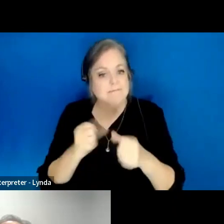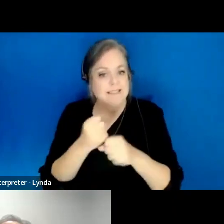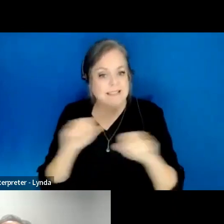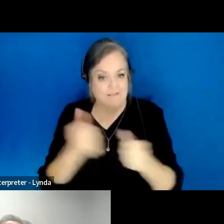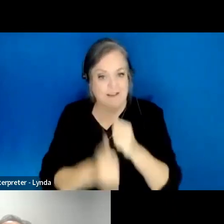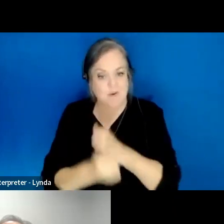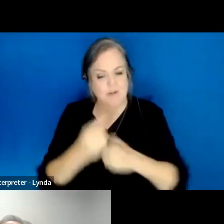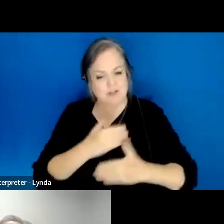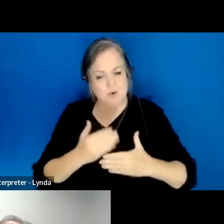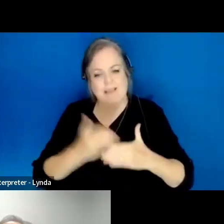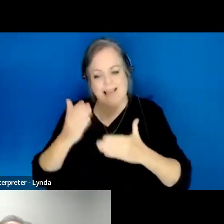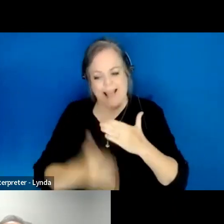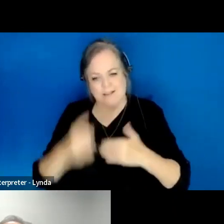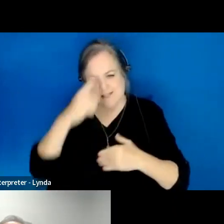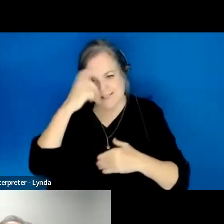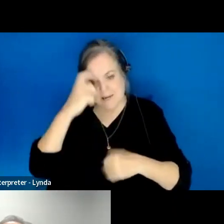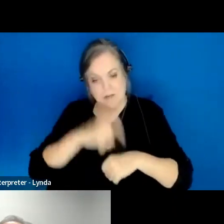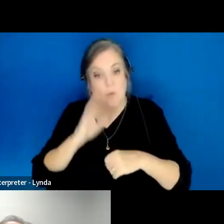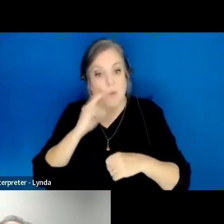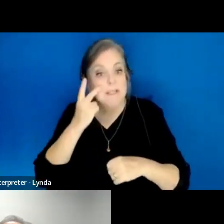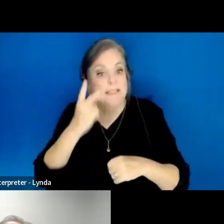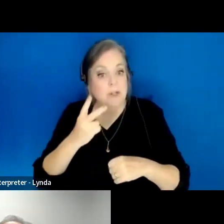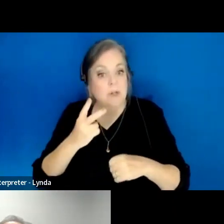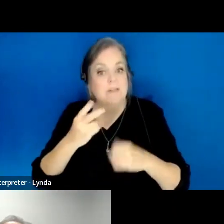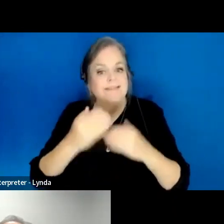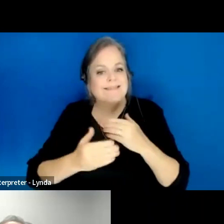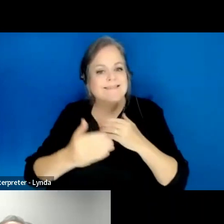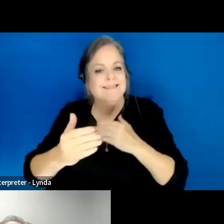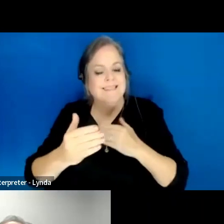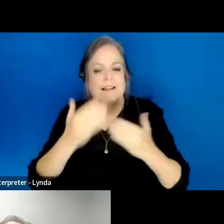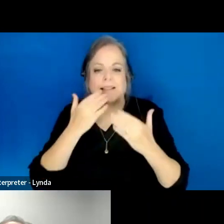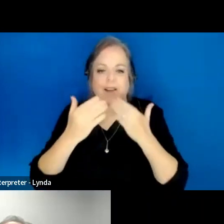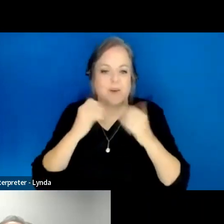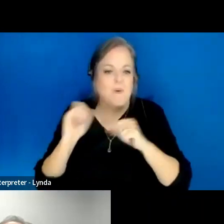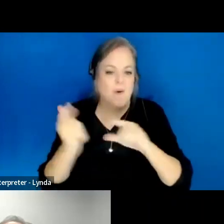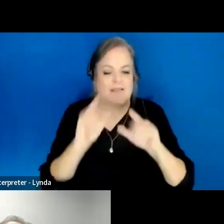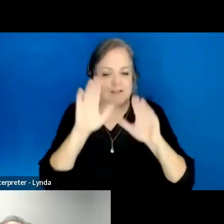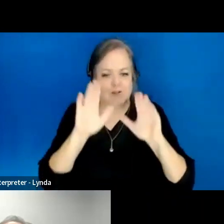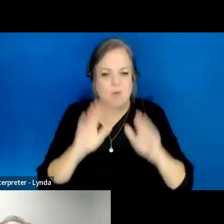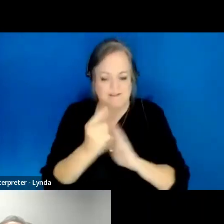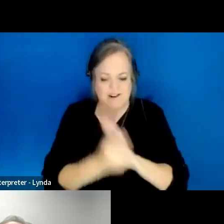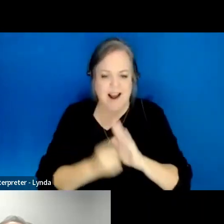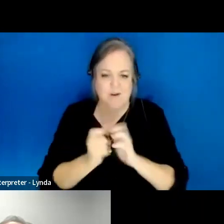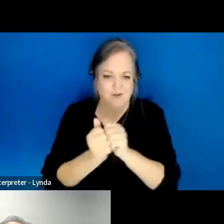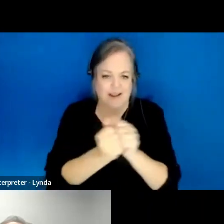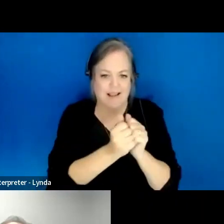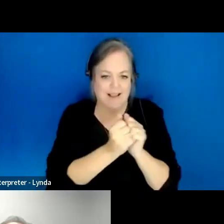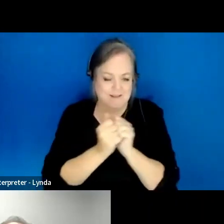everybody. Enjoy the end of summer, and we will see you down the road. And again, thank you all for this wonderful hour together.